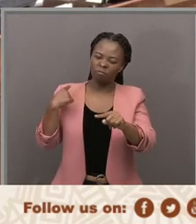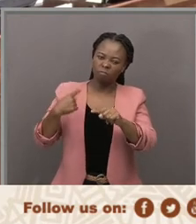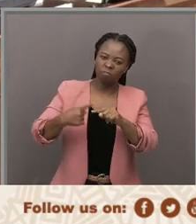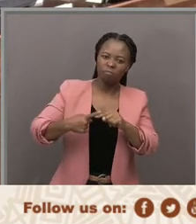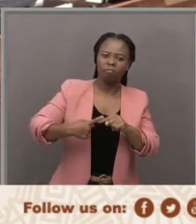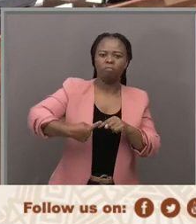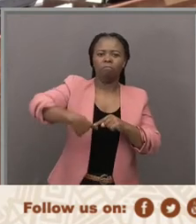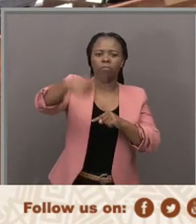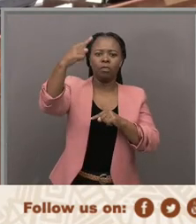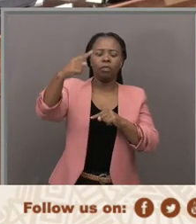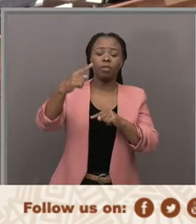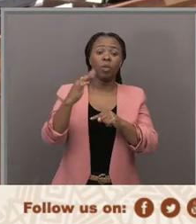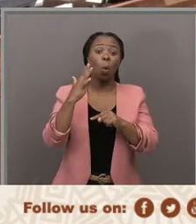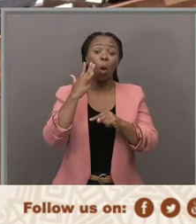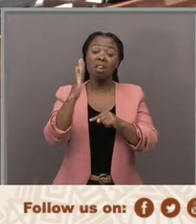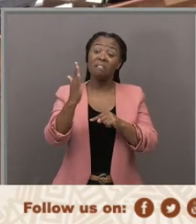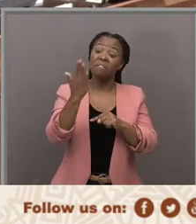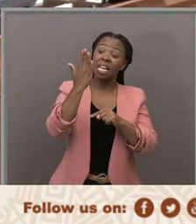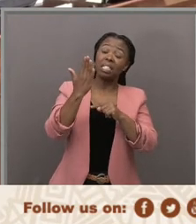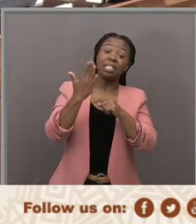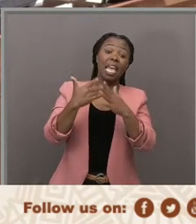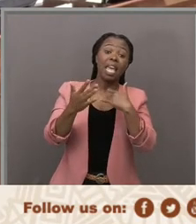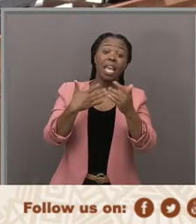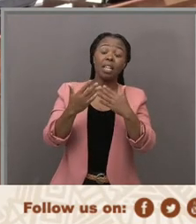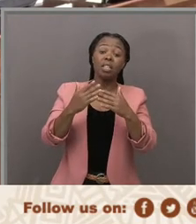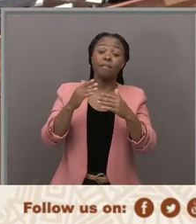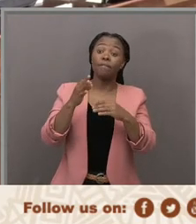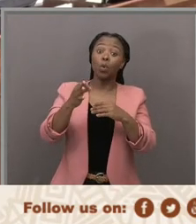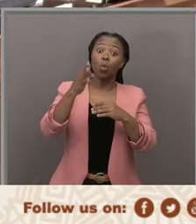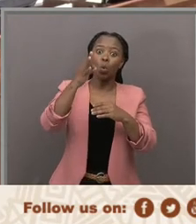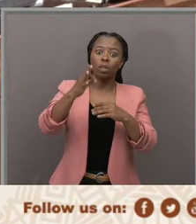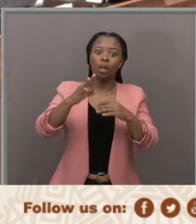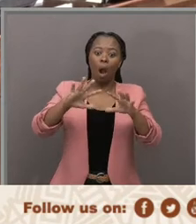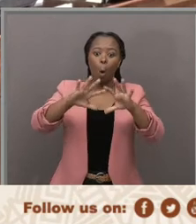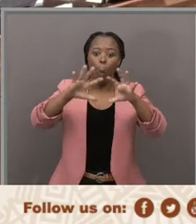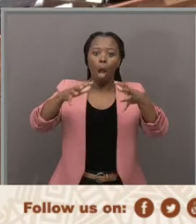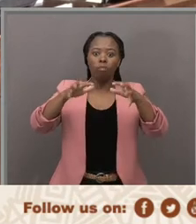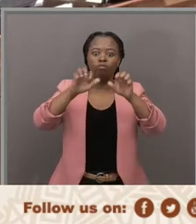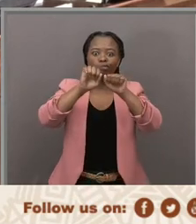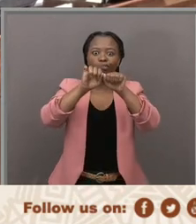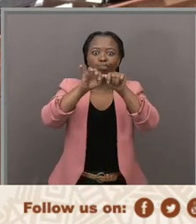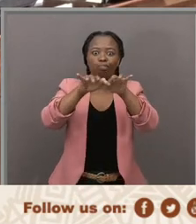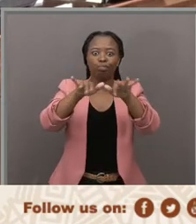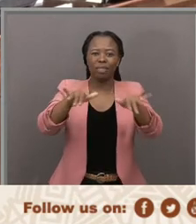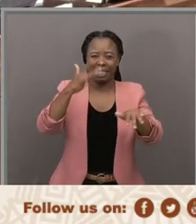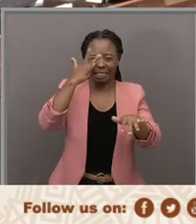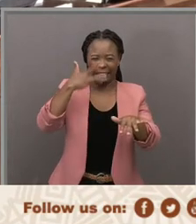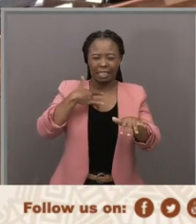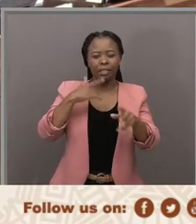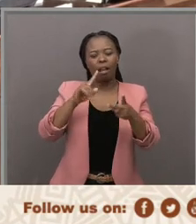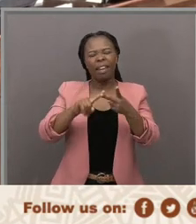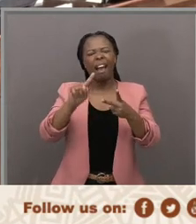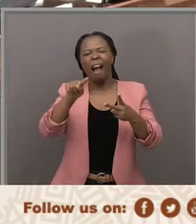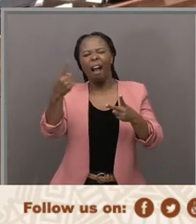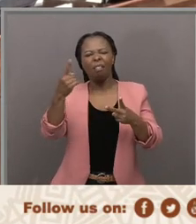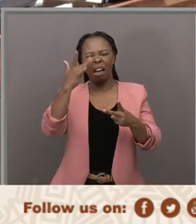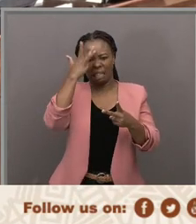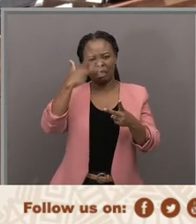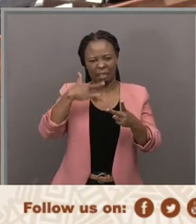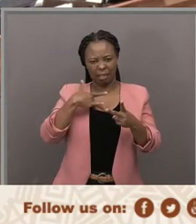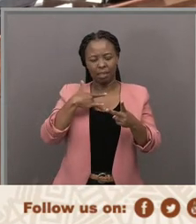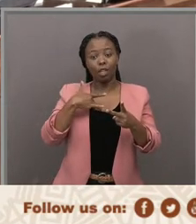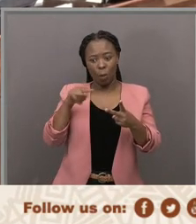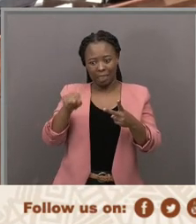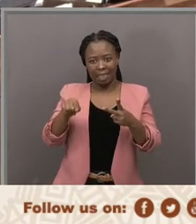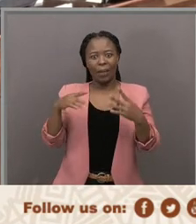future pandemics which may arrive at any other time, and other illnesses. That has to be